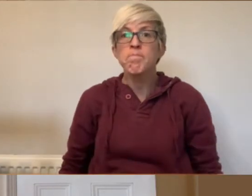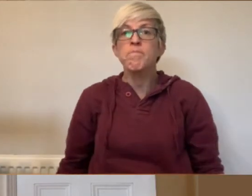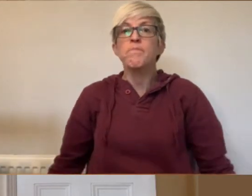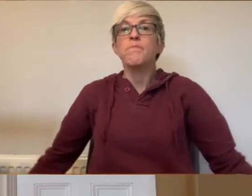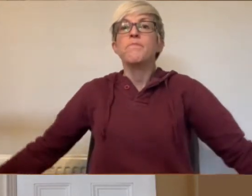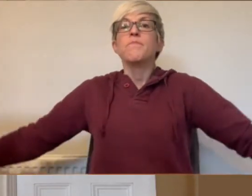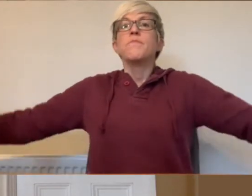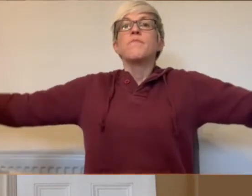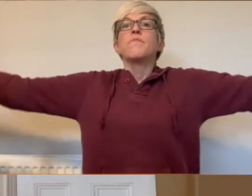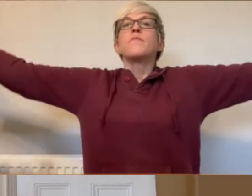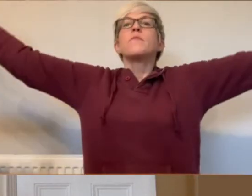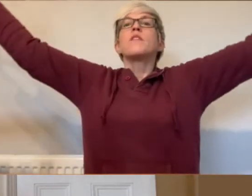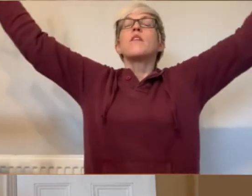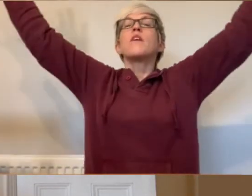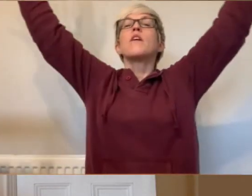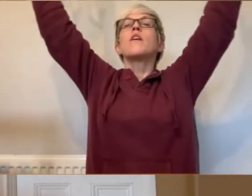Breathe in, arms up.